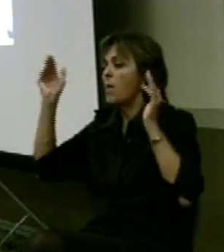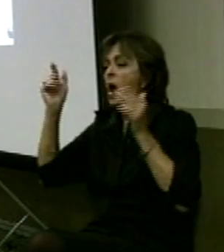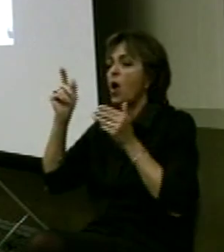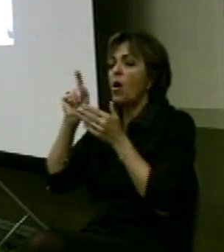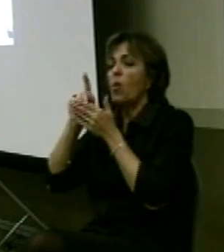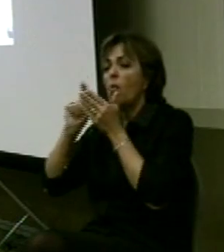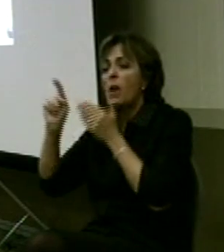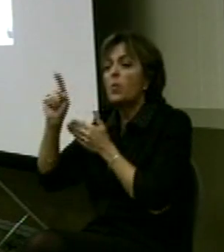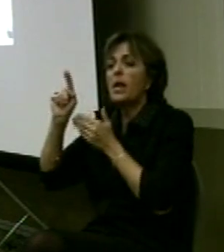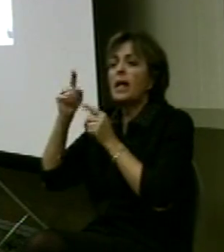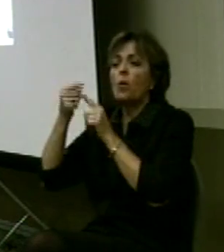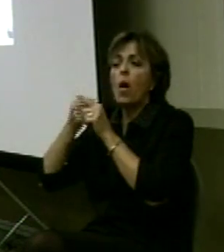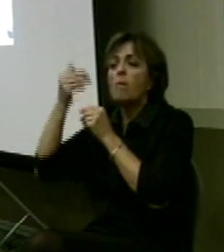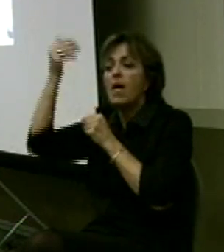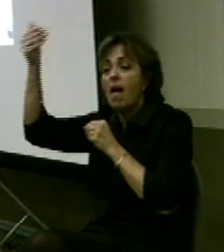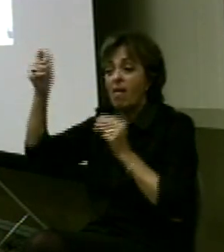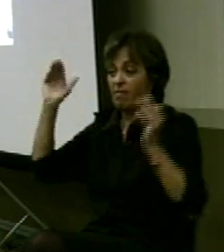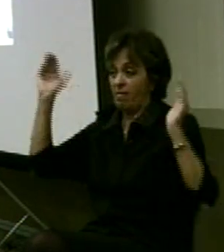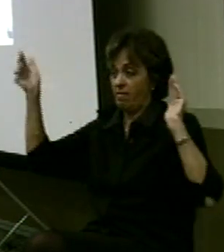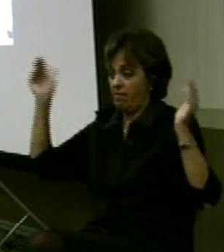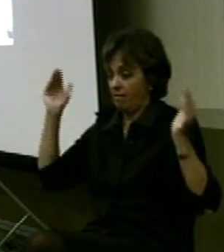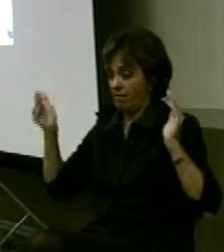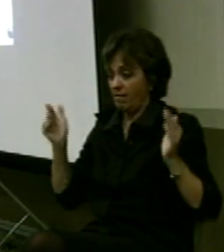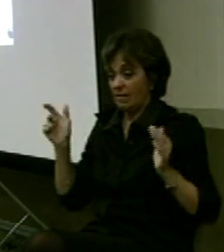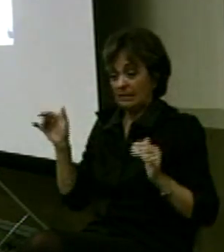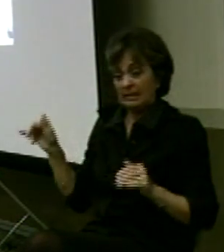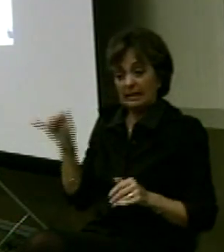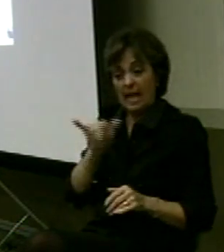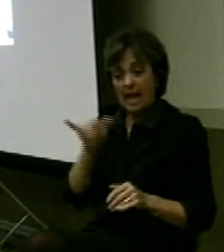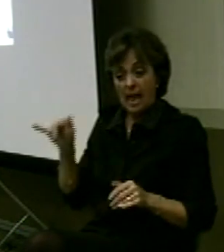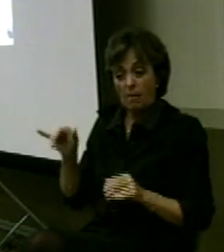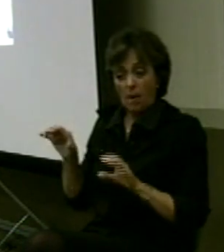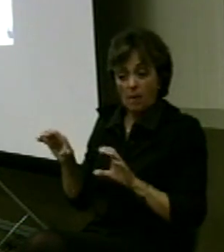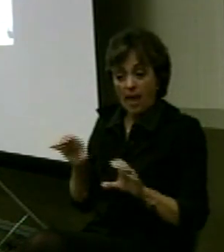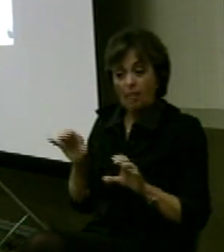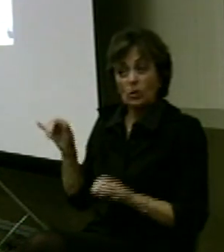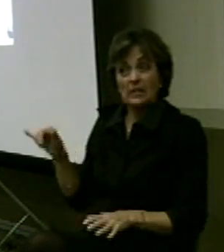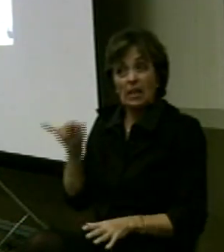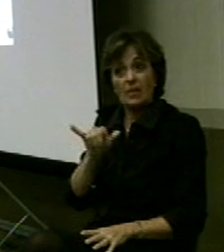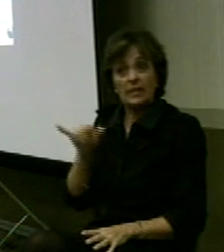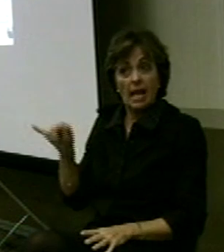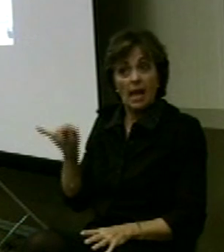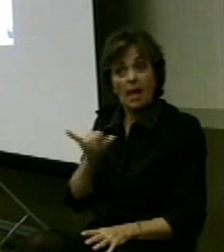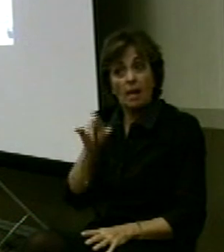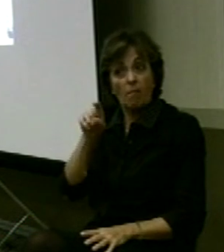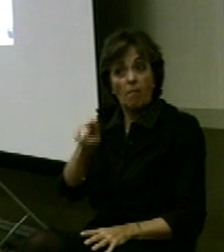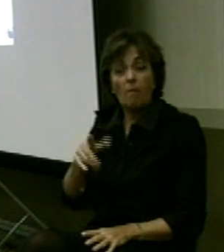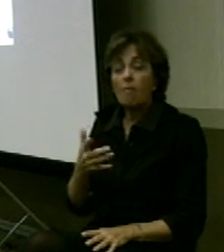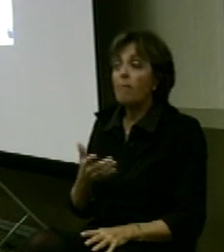time, a week later, a month later. Is the data still the same? Is the behavior still the same?